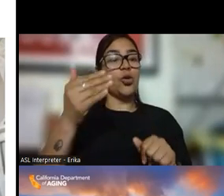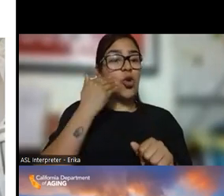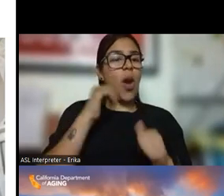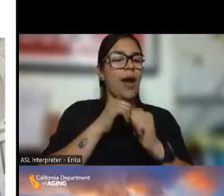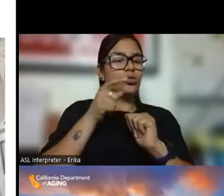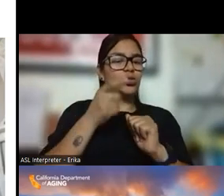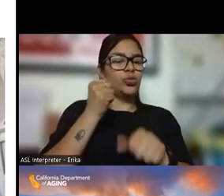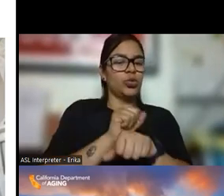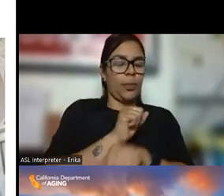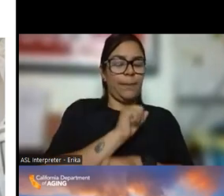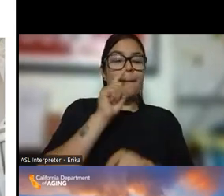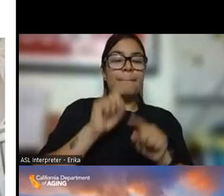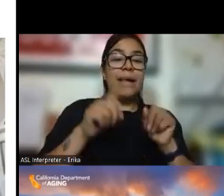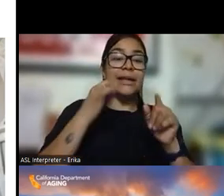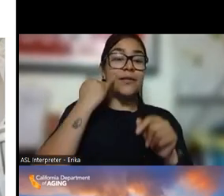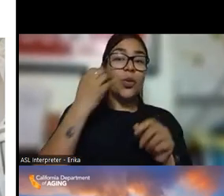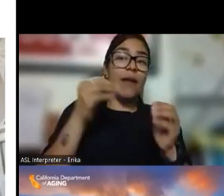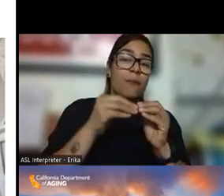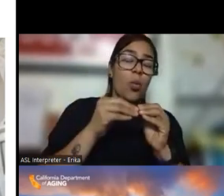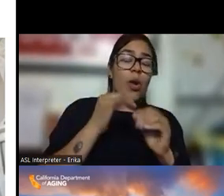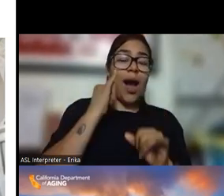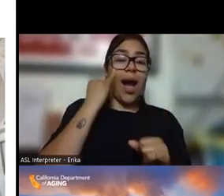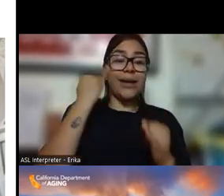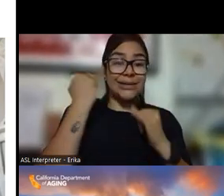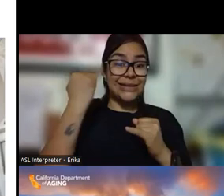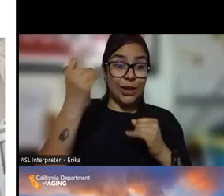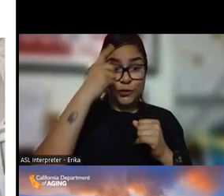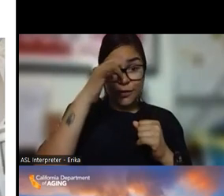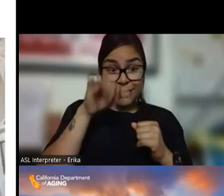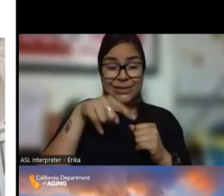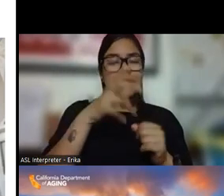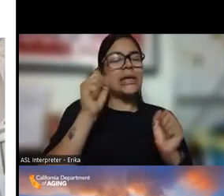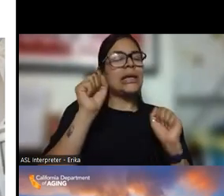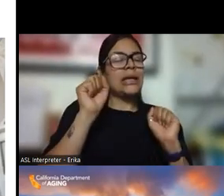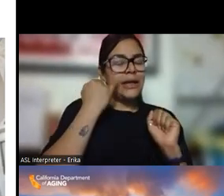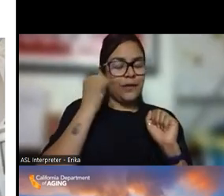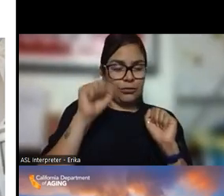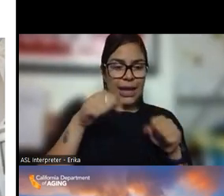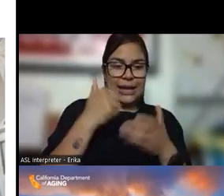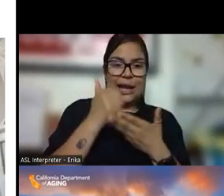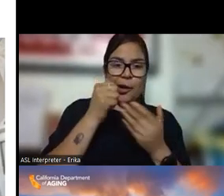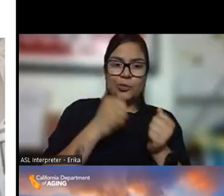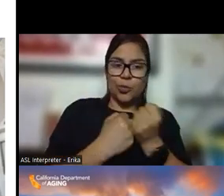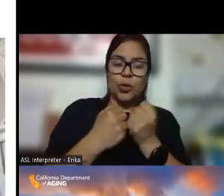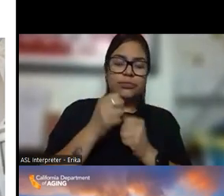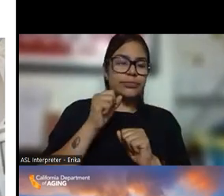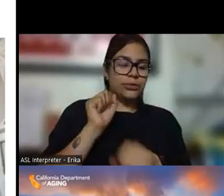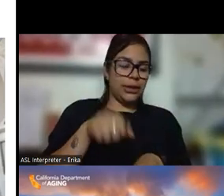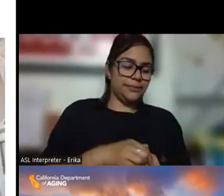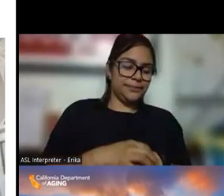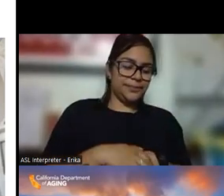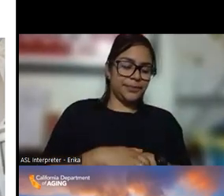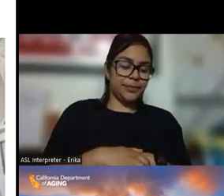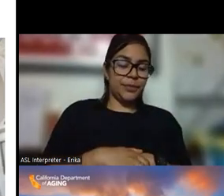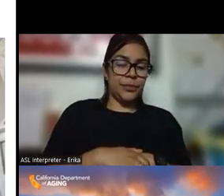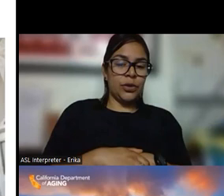ideas today. But of course, there's a huge focus on equity in this technical assistance program and in this program in general. And we had hosted a